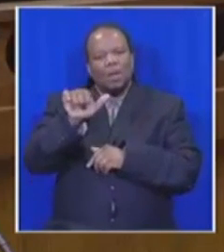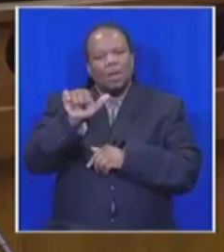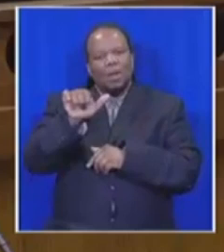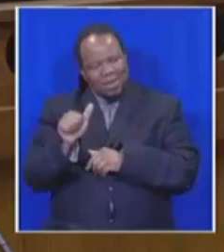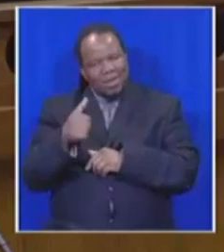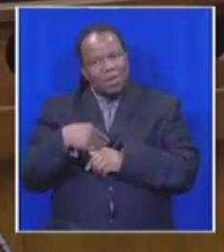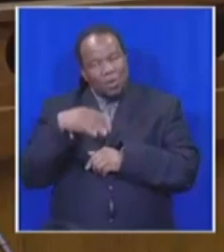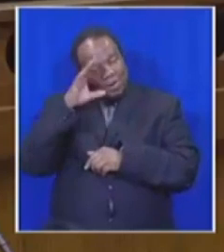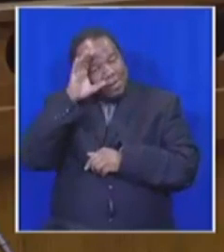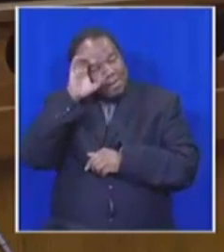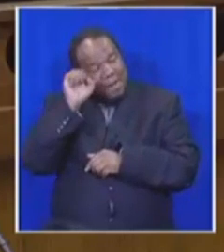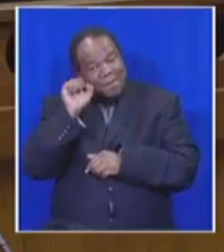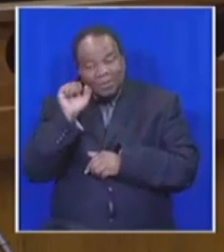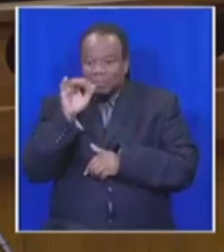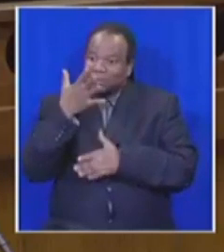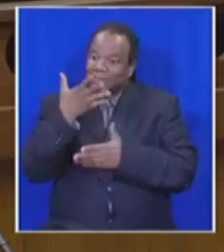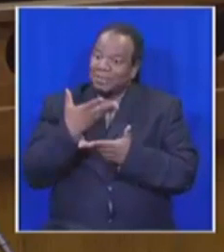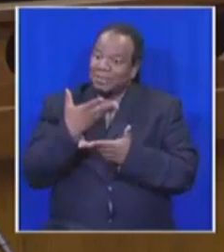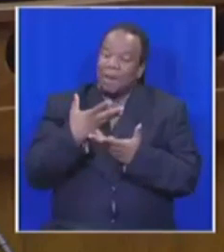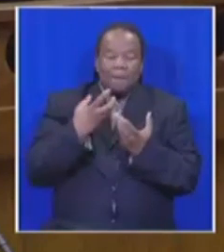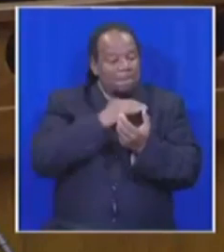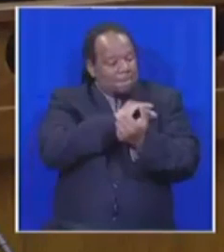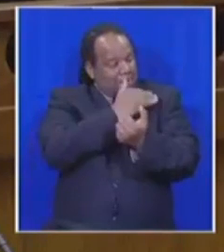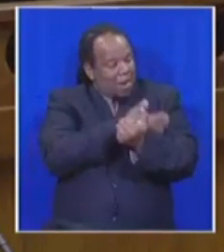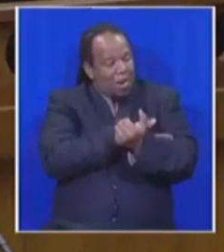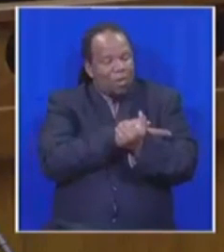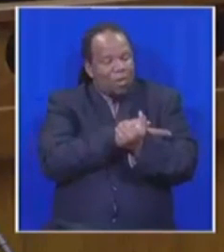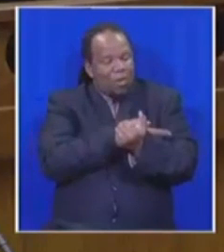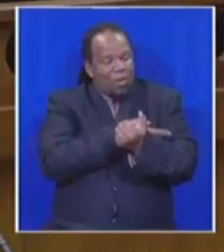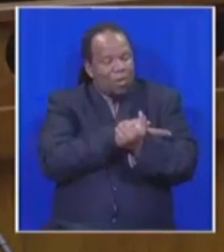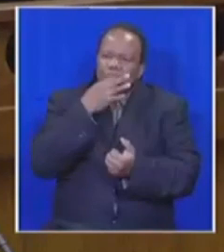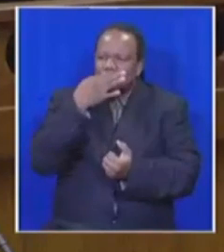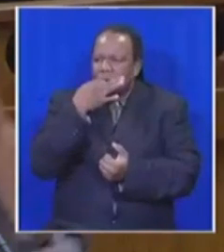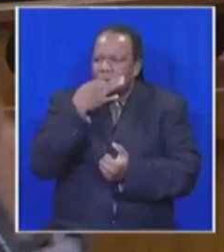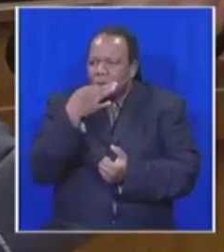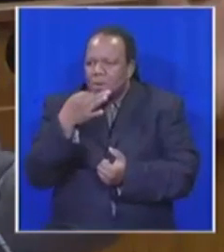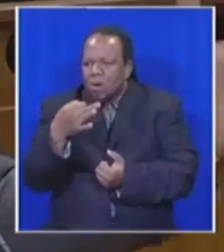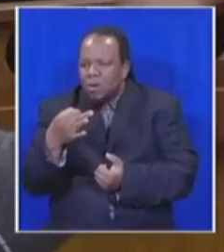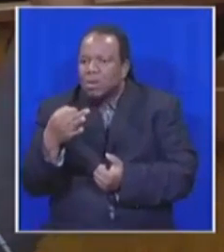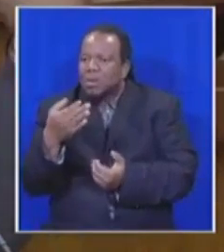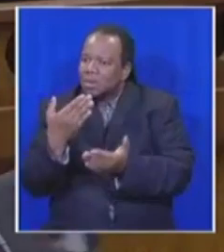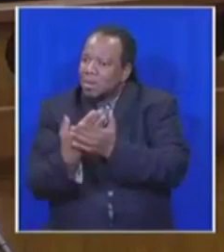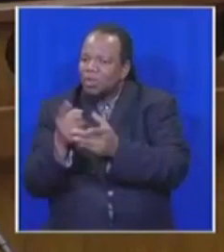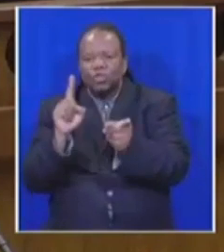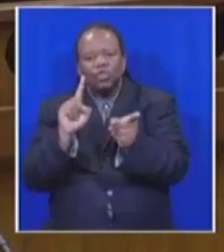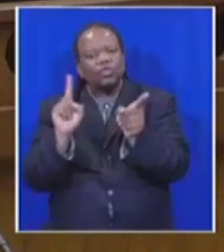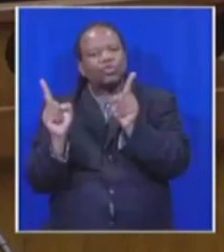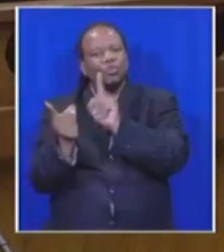a tool that if used wisely with humility really can bring change for all